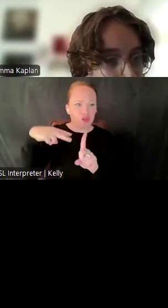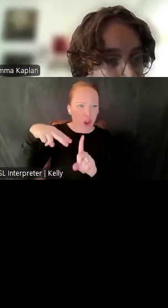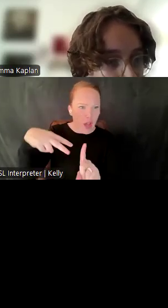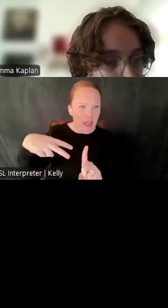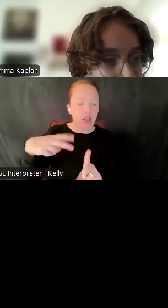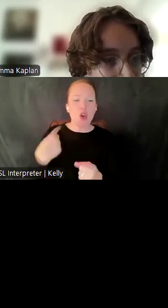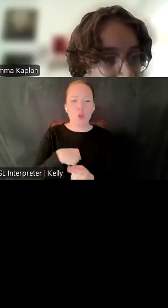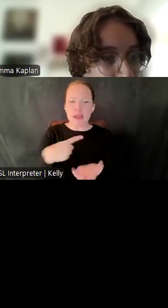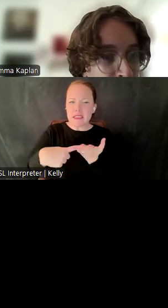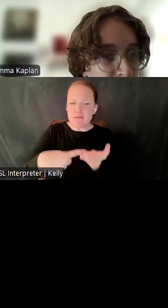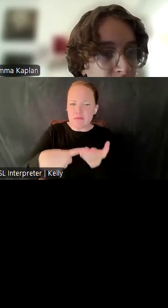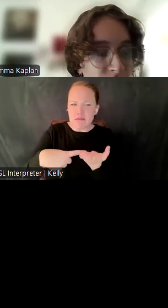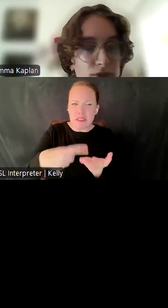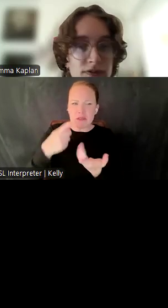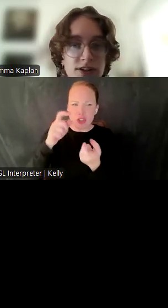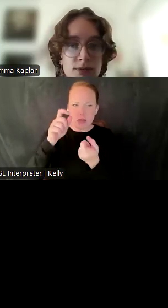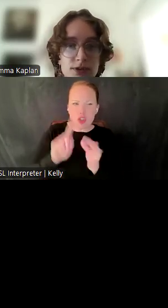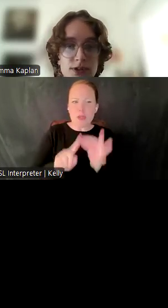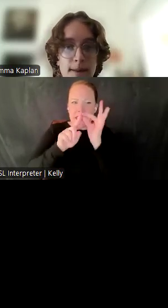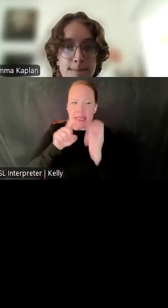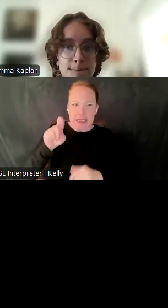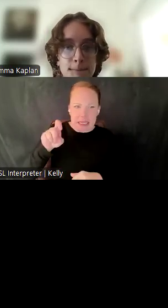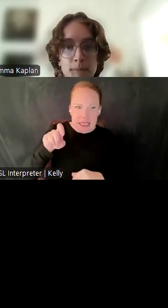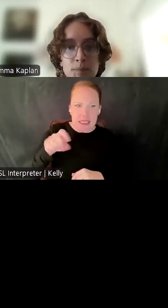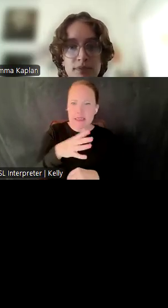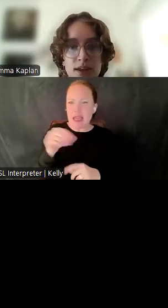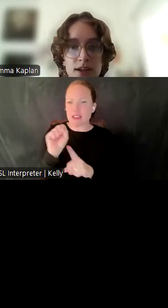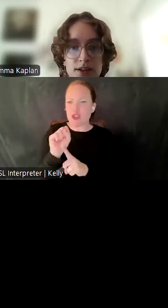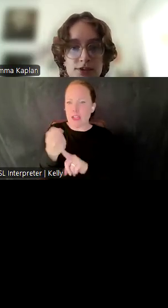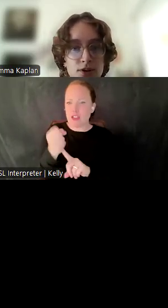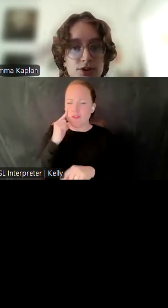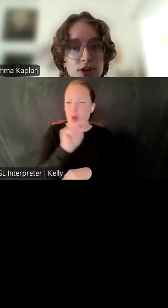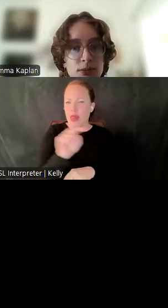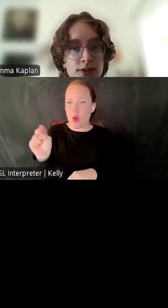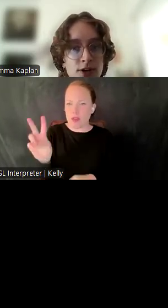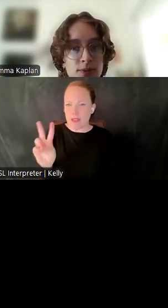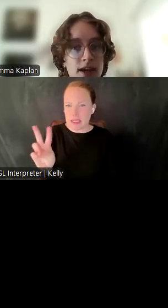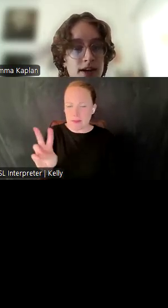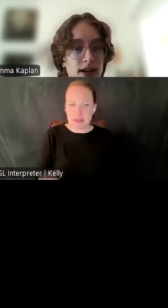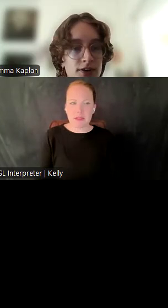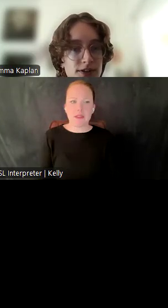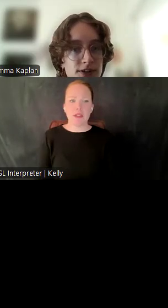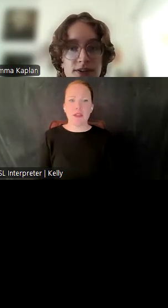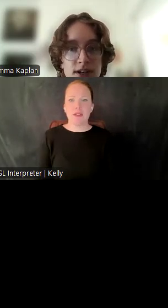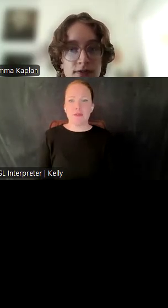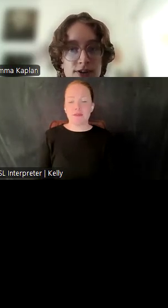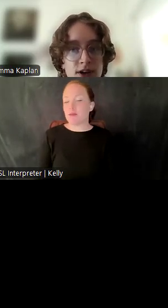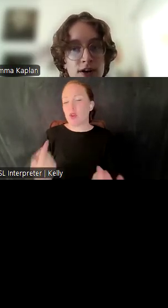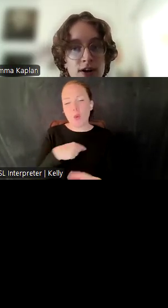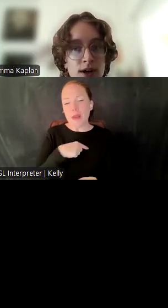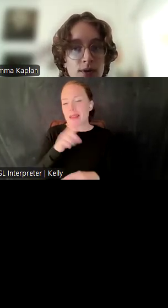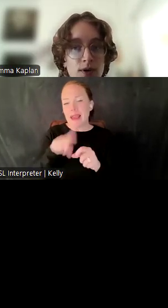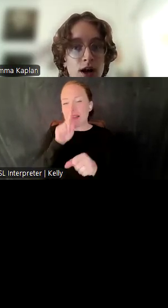and circumstances of individual victims. So just a reminder, we can't guarantee safety in